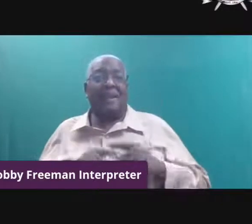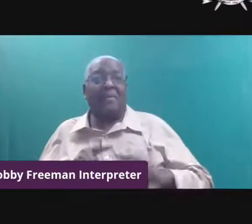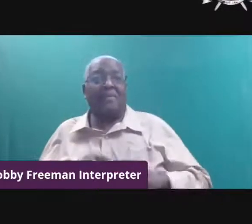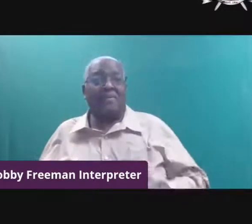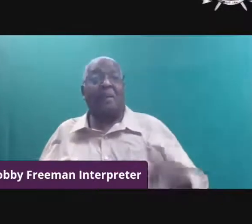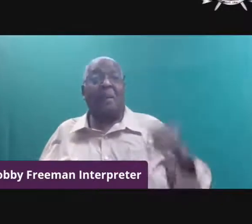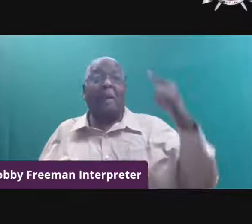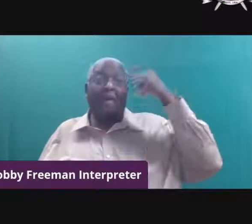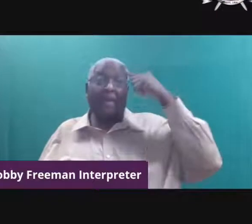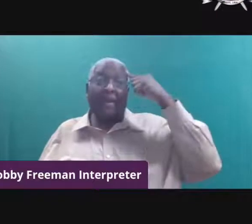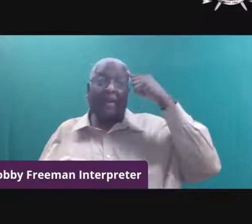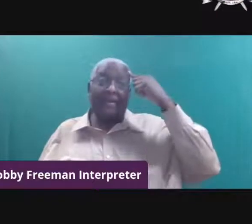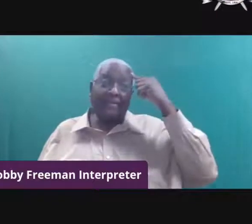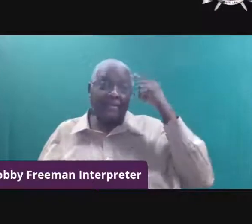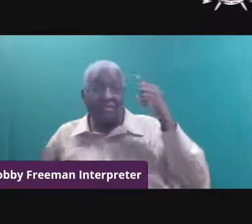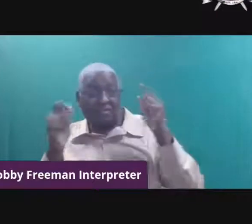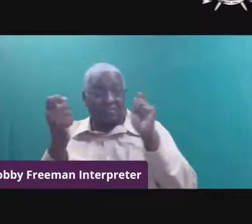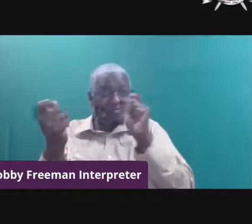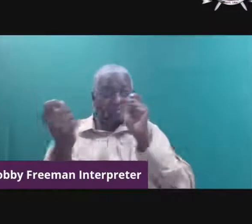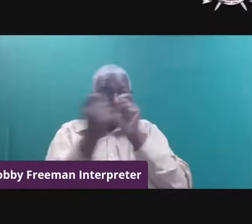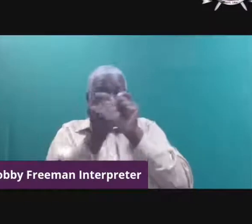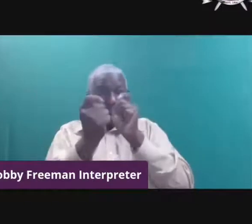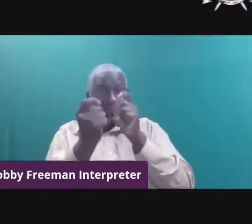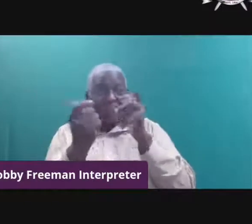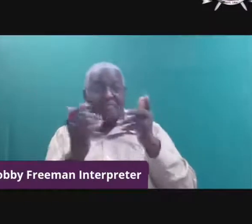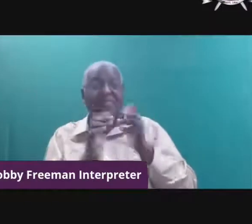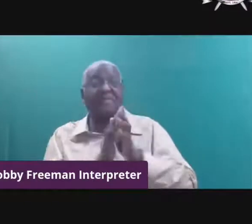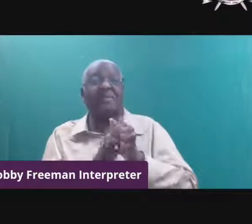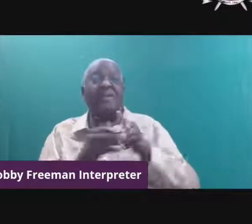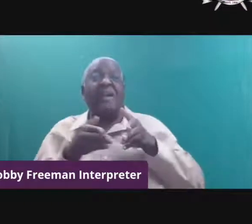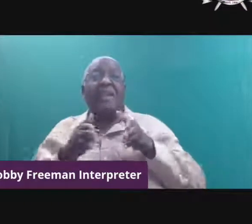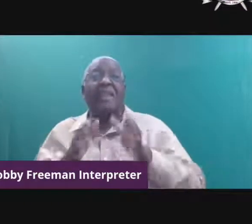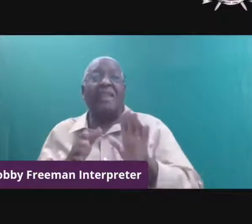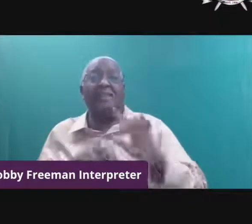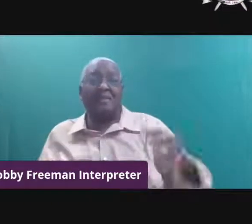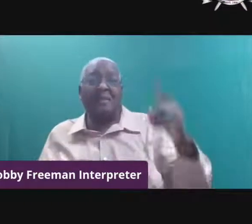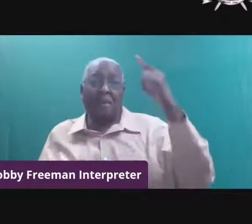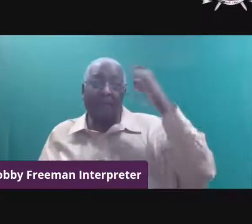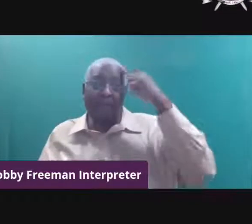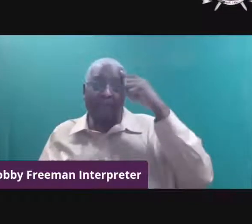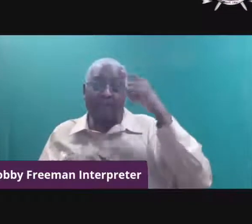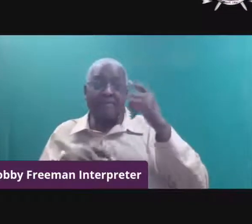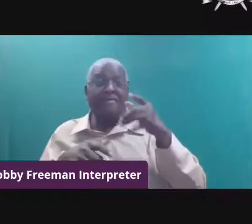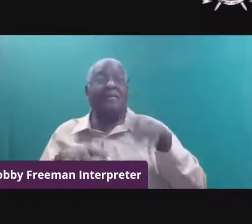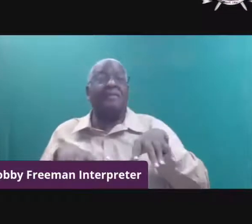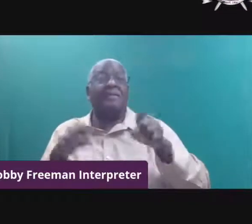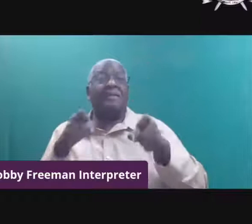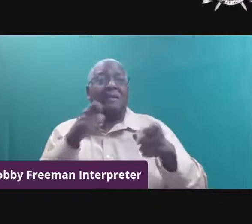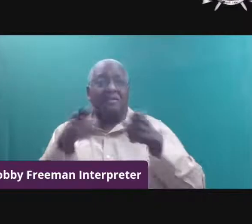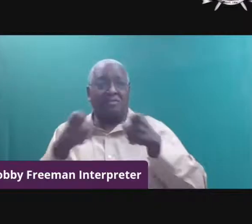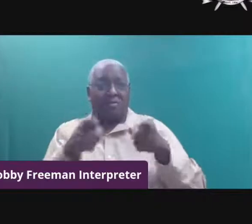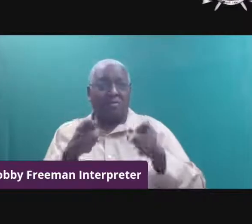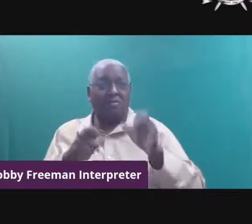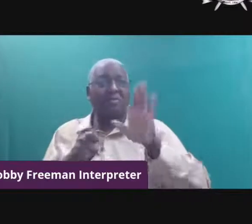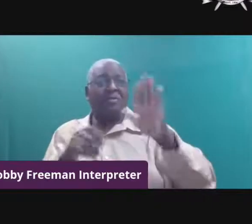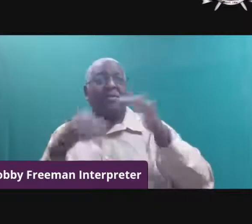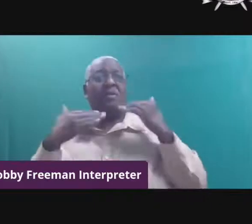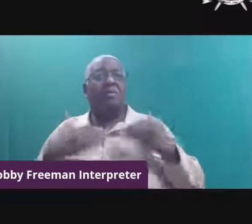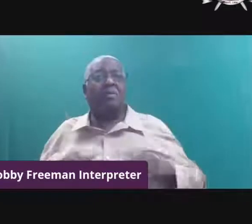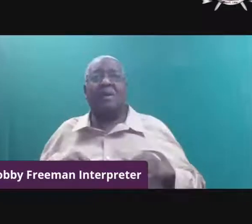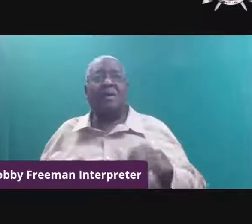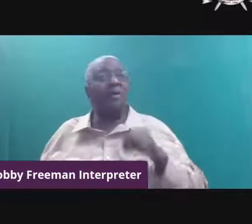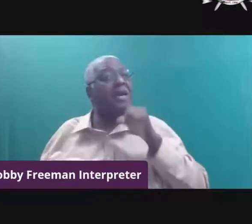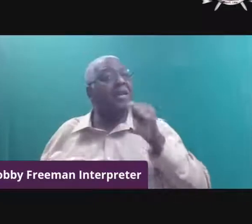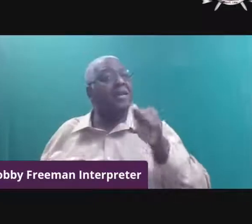is still sharp. And as long as you allow your mind to control your body and not your body